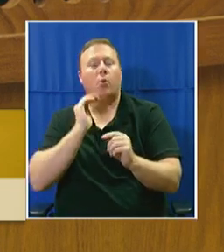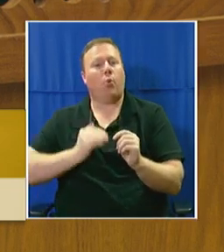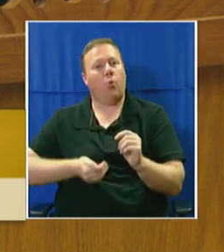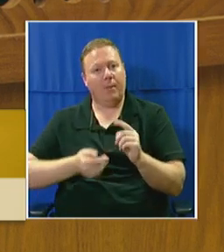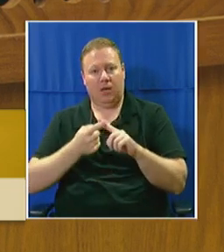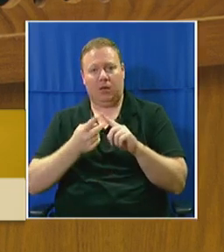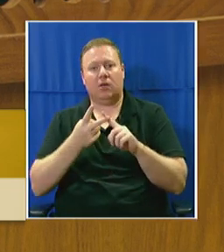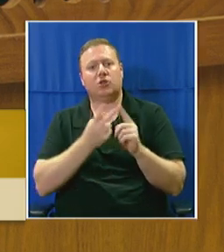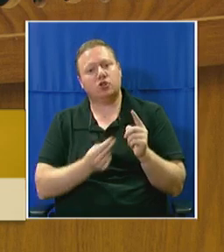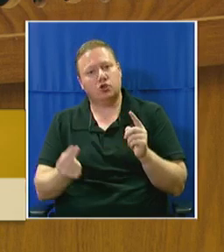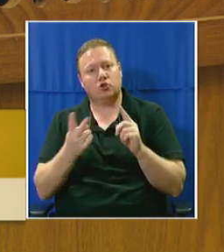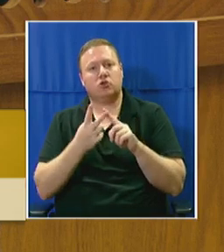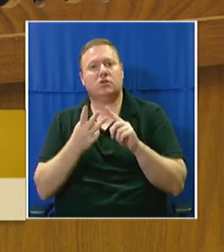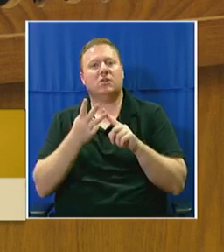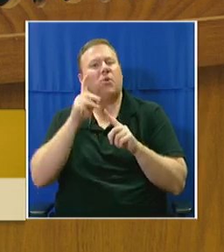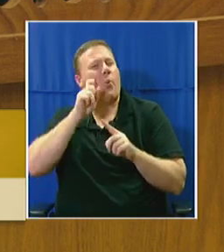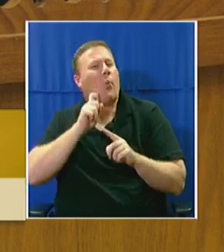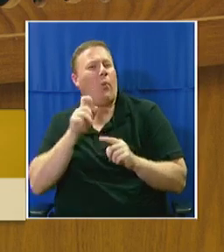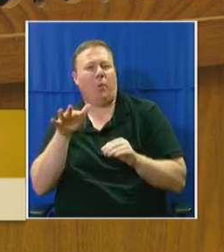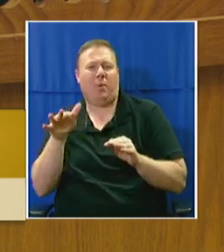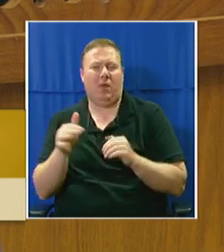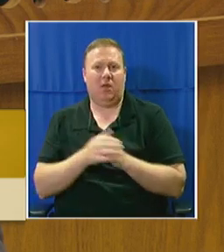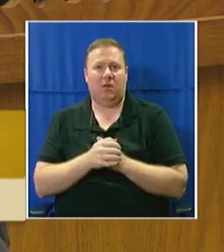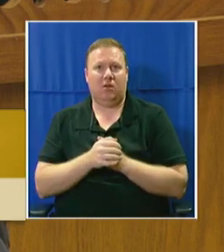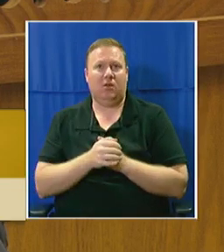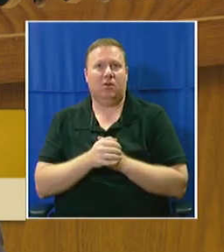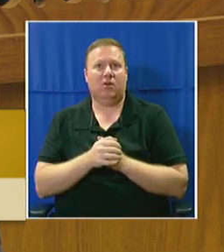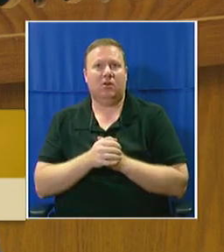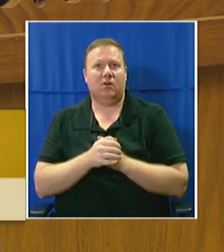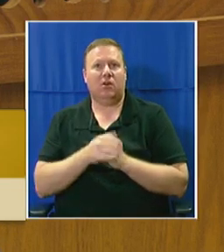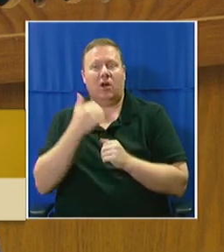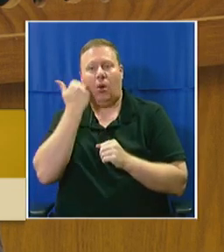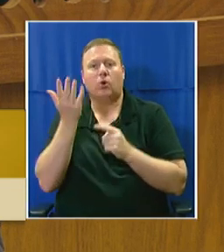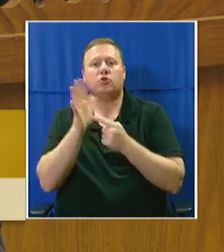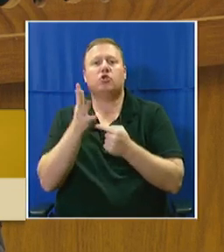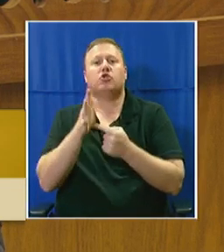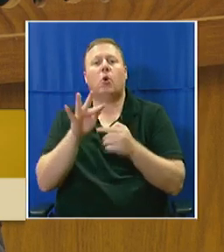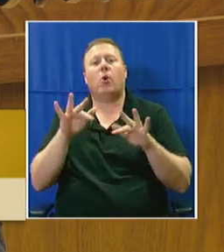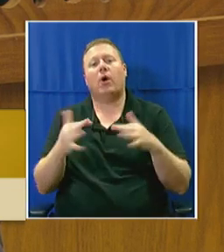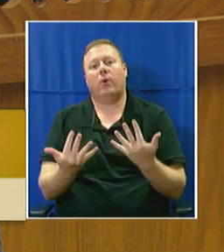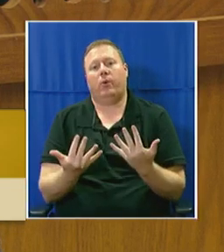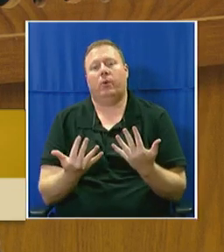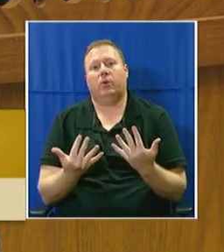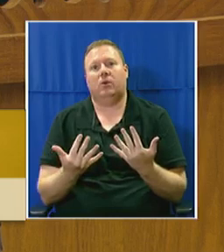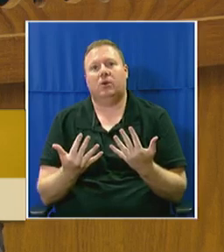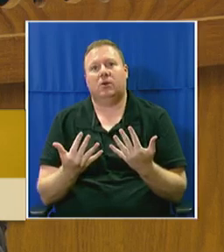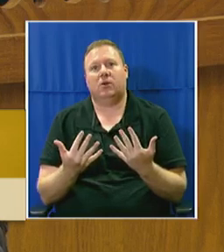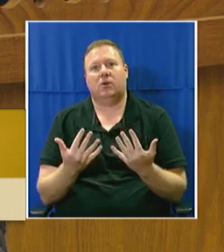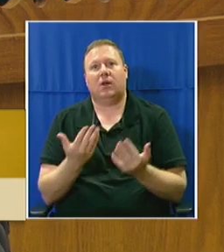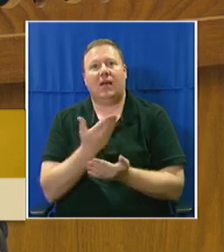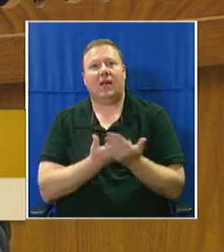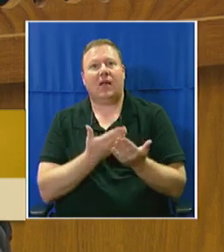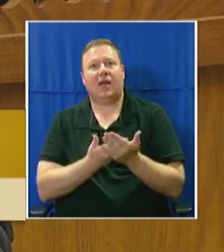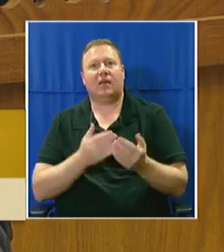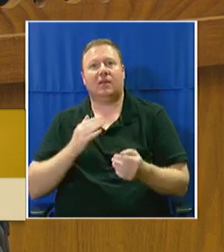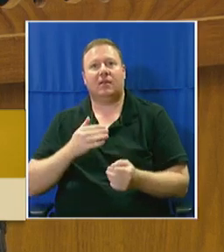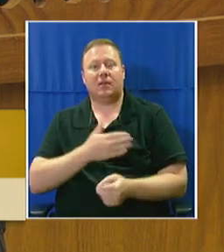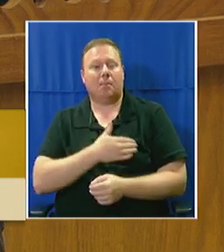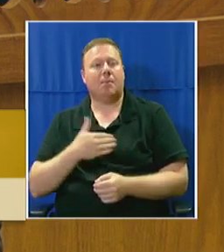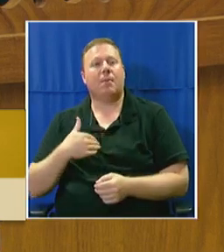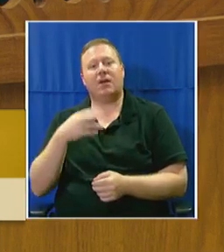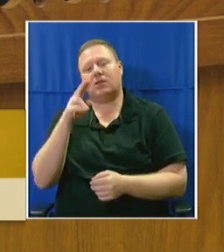opportunistically a met the soft targets that the state should protect with all means necessary at its disposal the